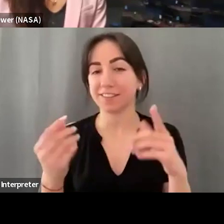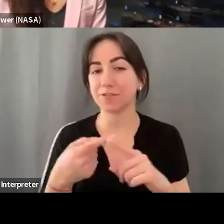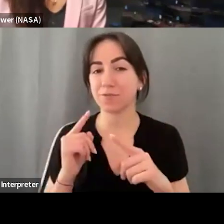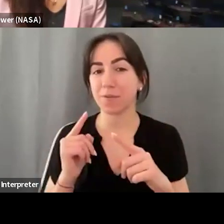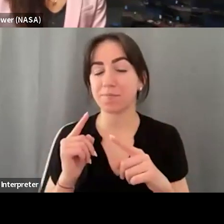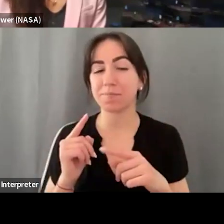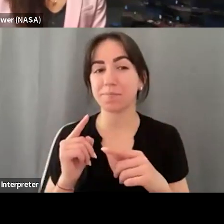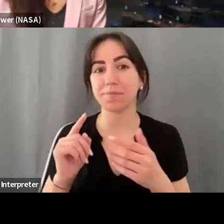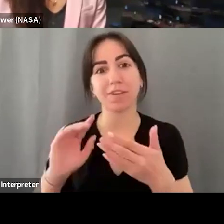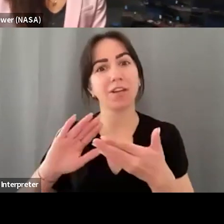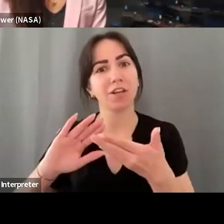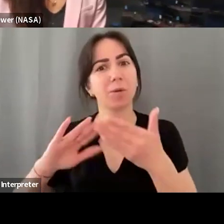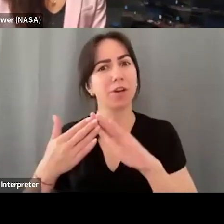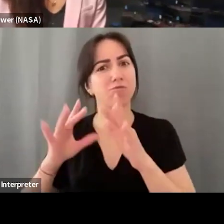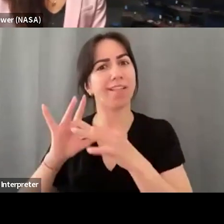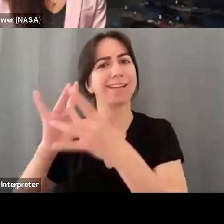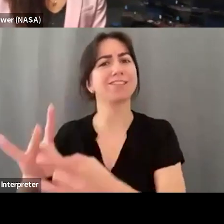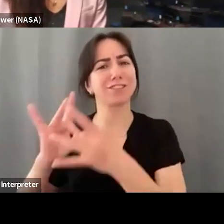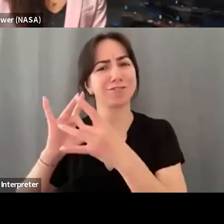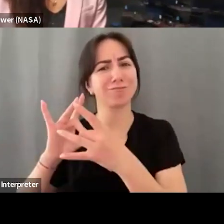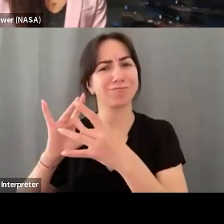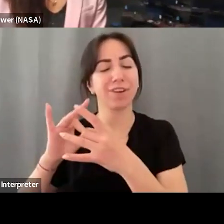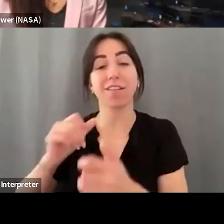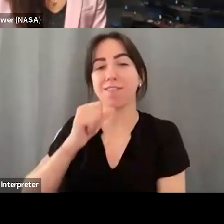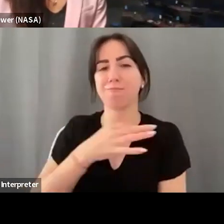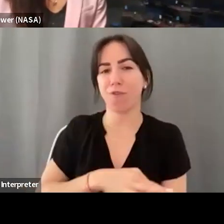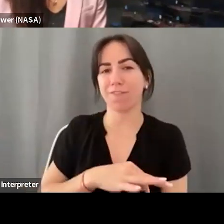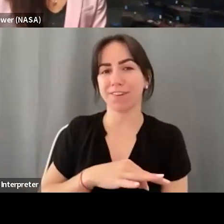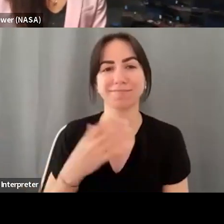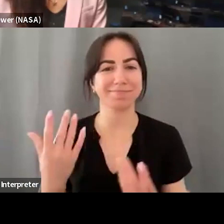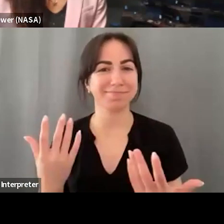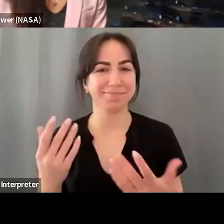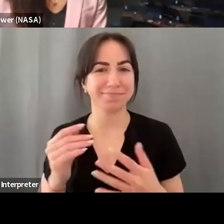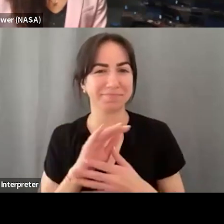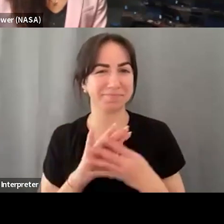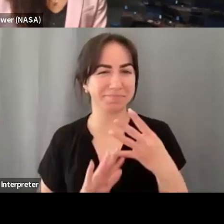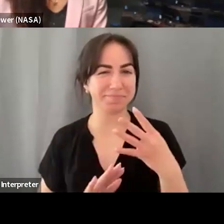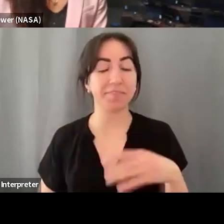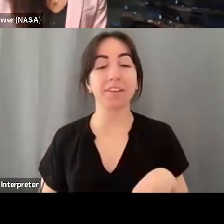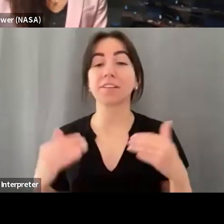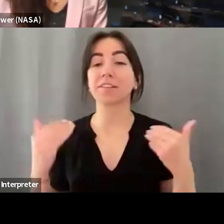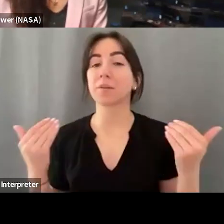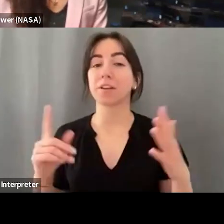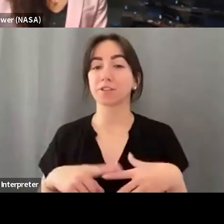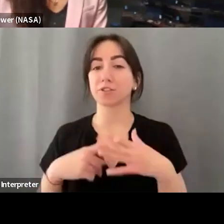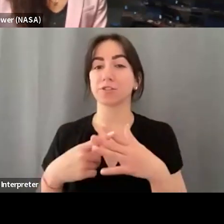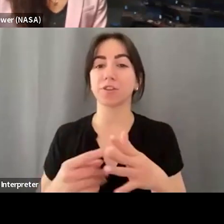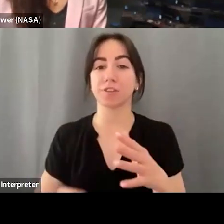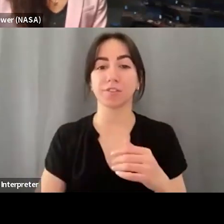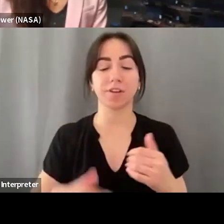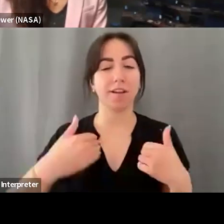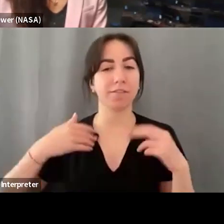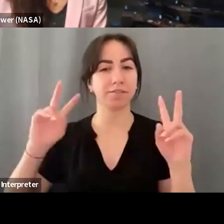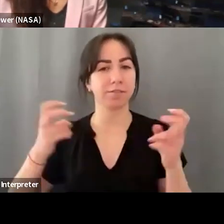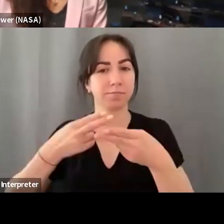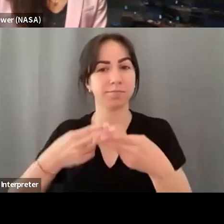building the community relations and the nonprofit world as well. And so to begin with, we have this topic called